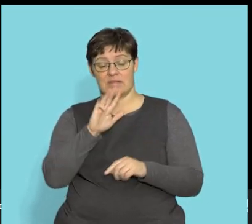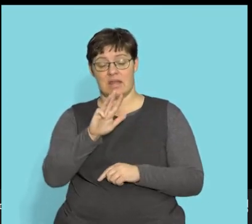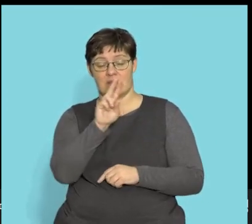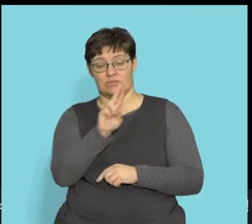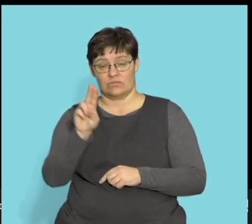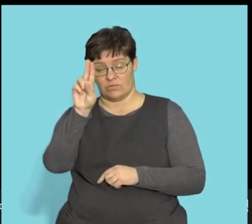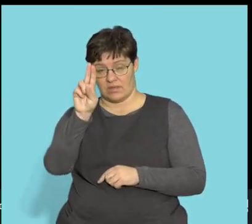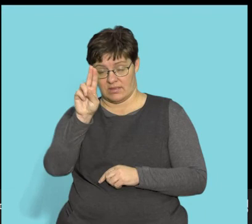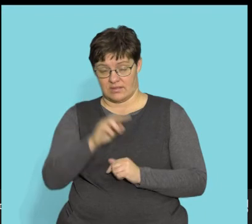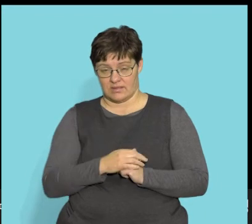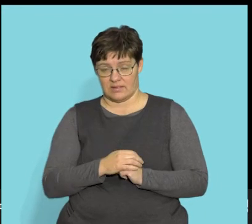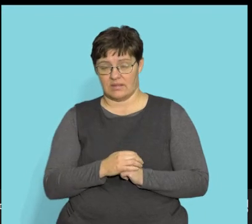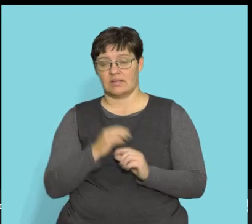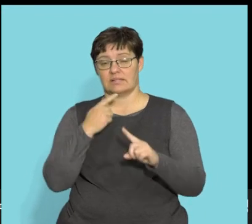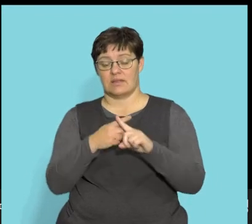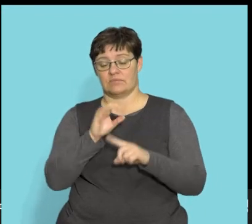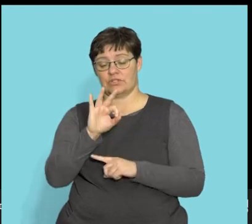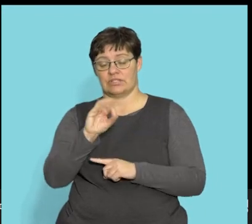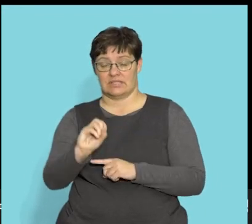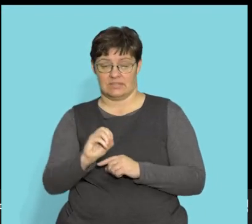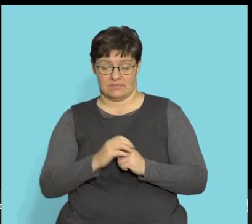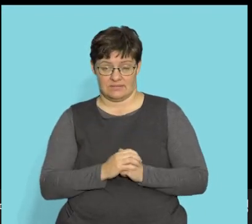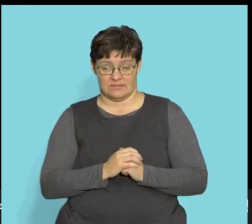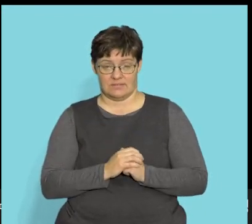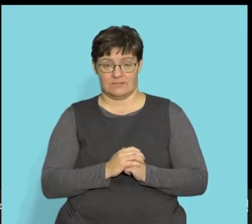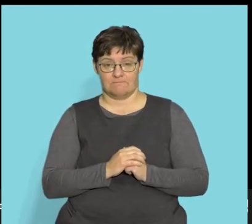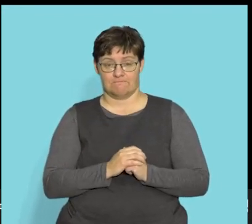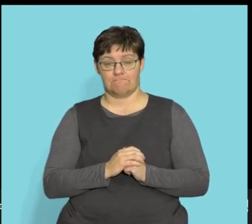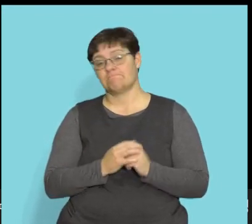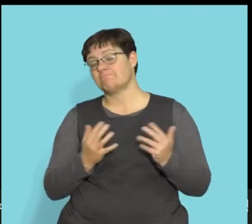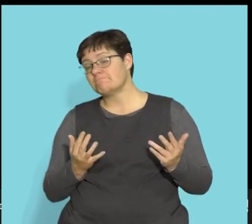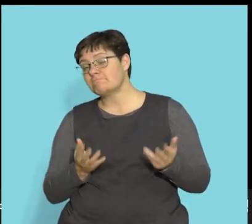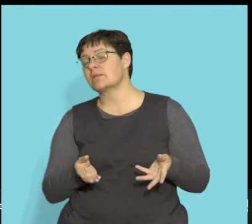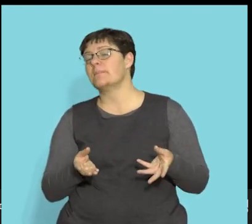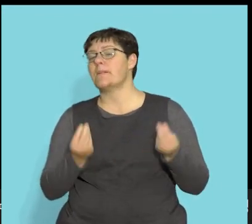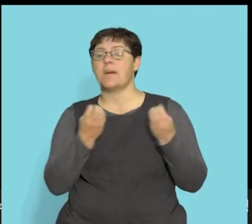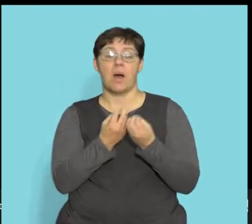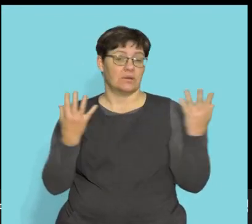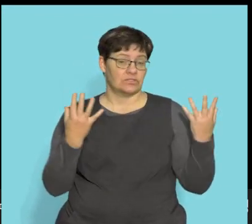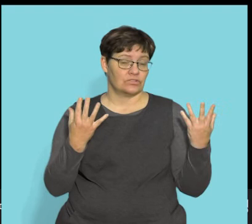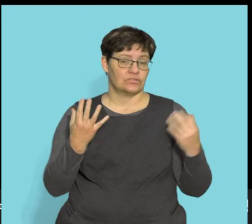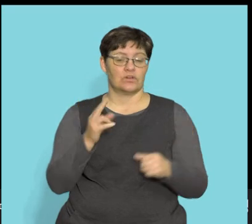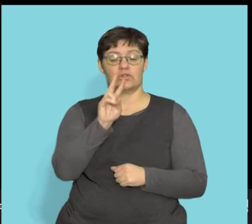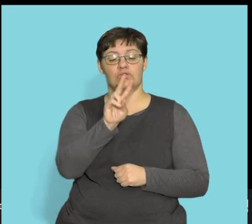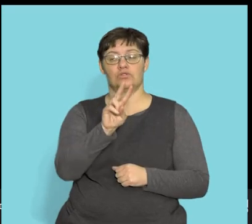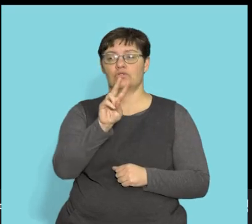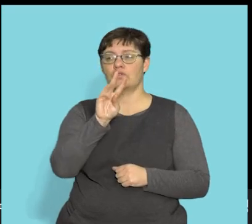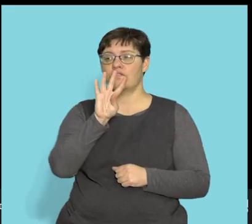multiplied by 9 squared times 30. And this is going to give